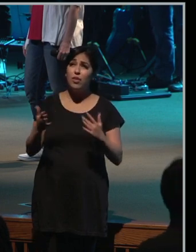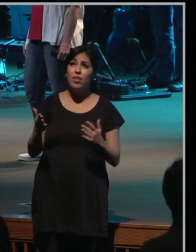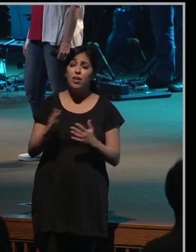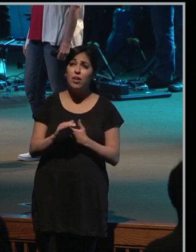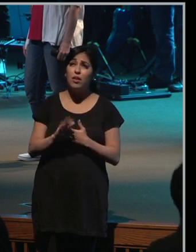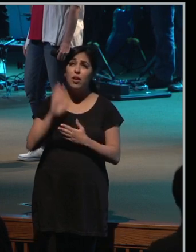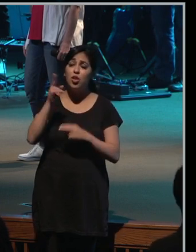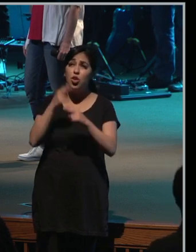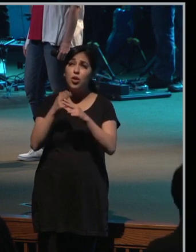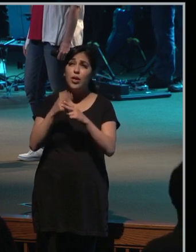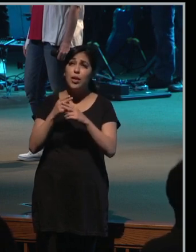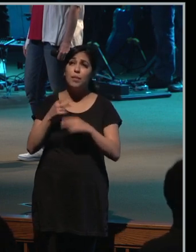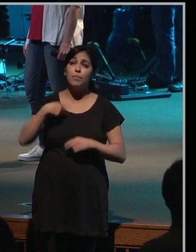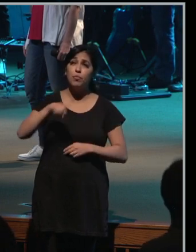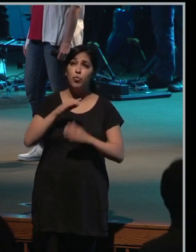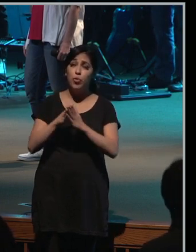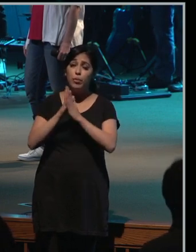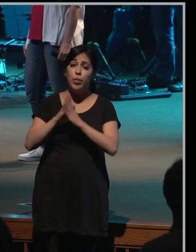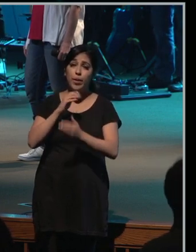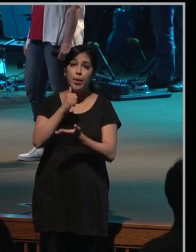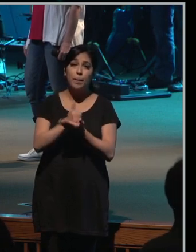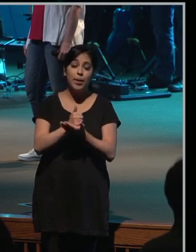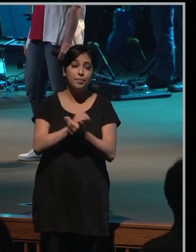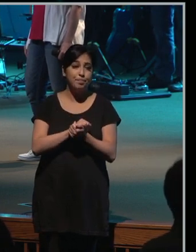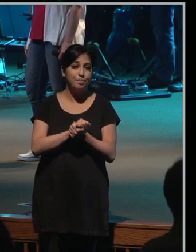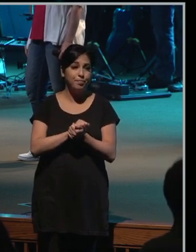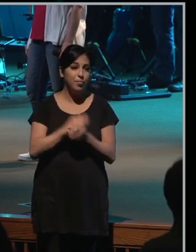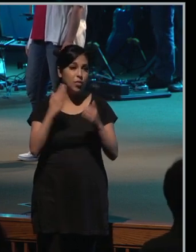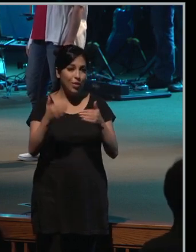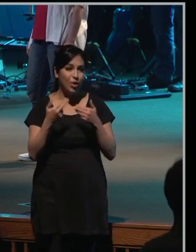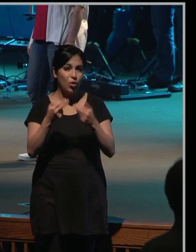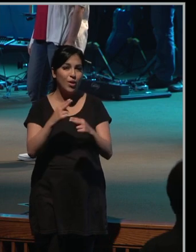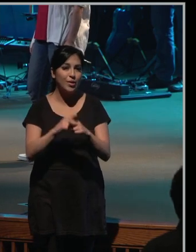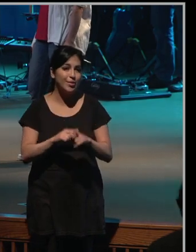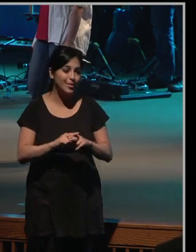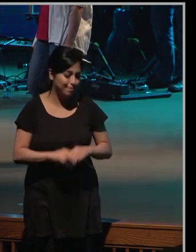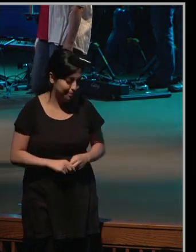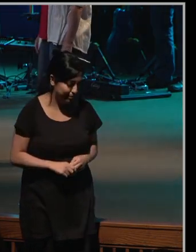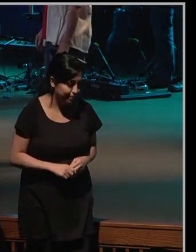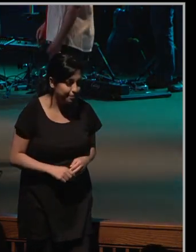your name we pray. Amen. You may be seated.